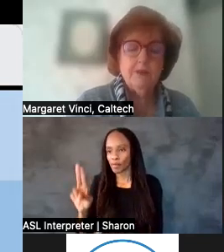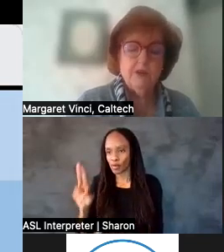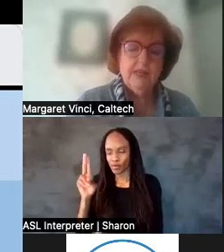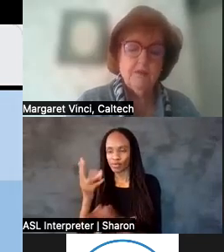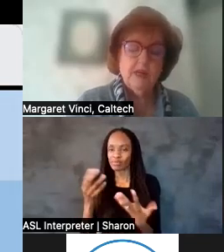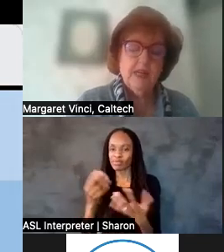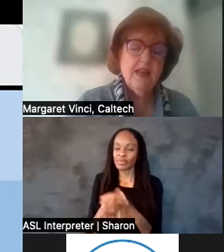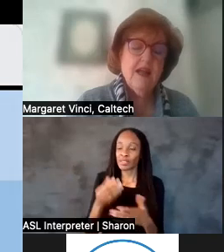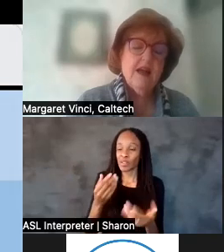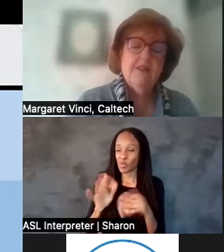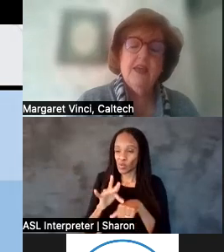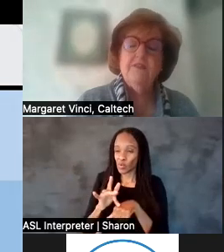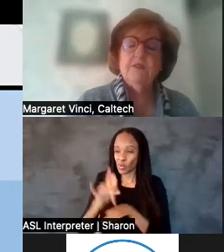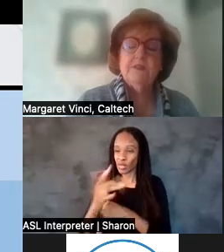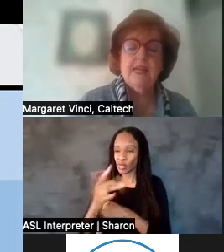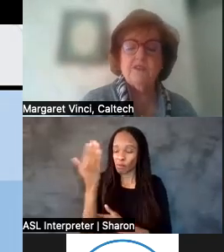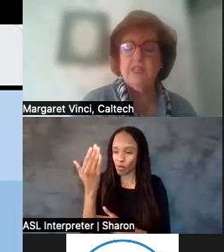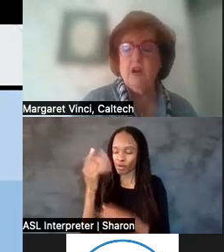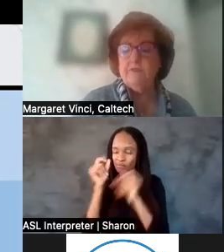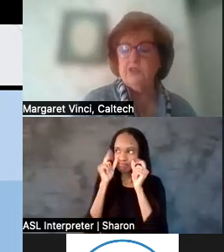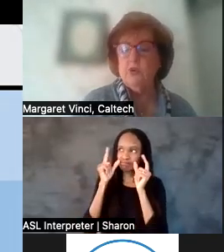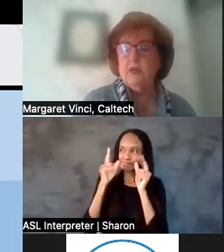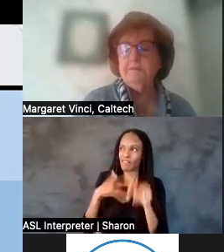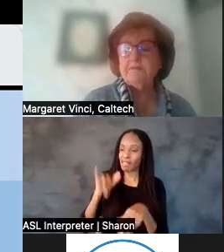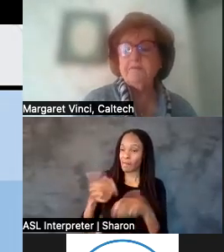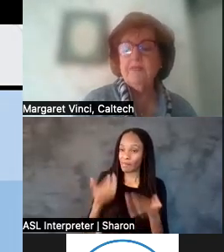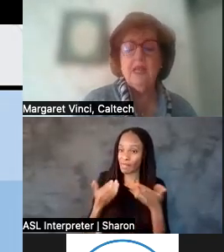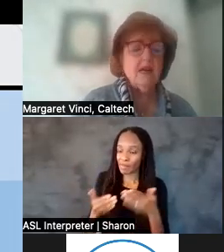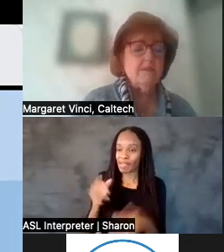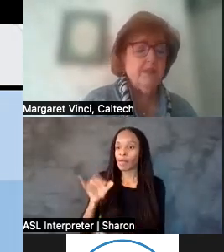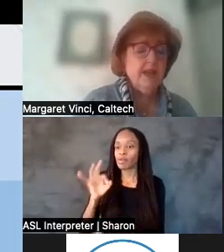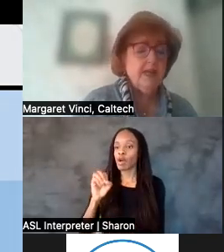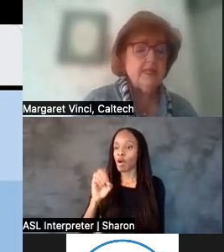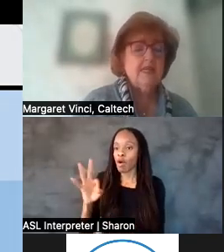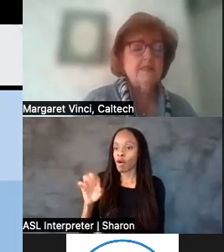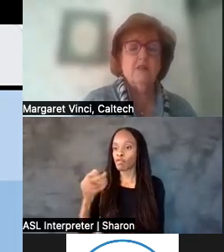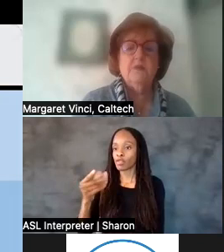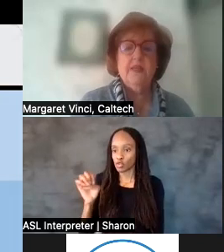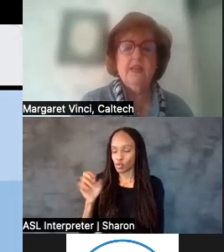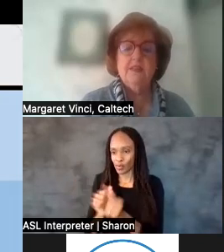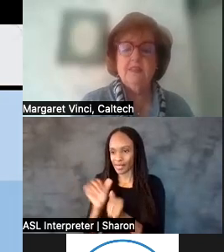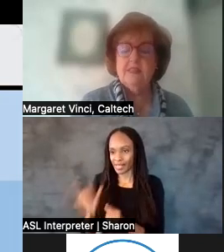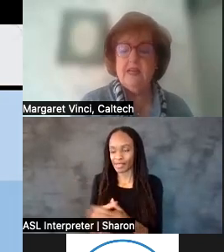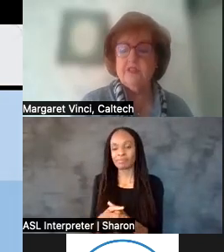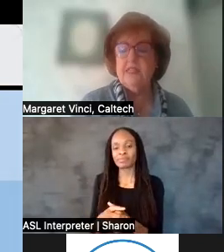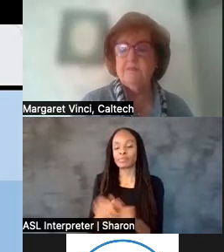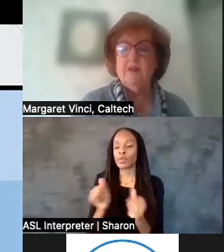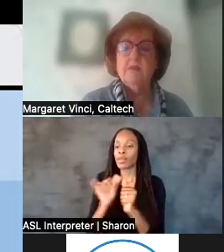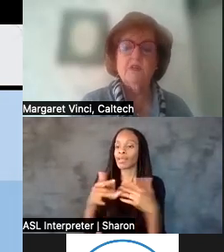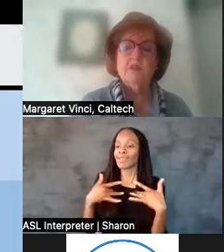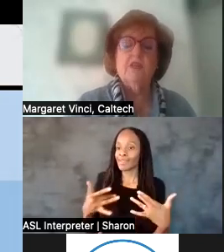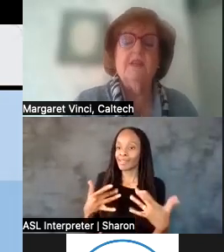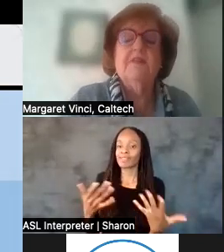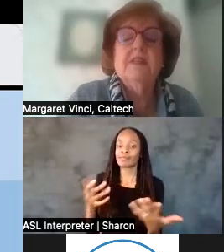wakened up early in the morning. That event was actually offshore. With that, and so with that event, that actually has